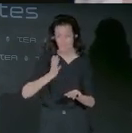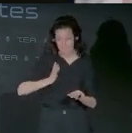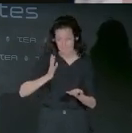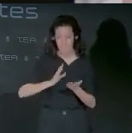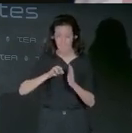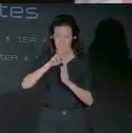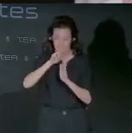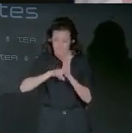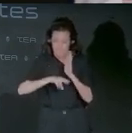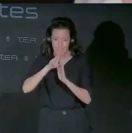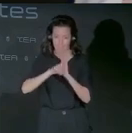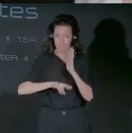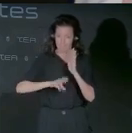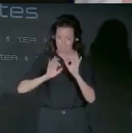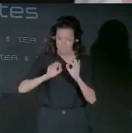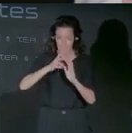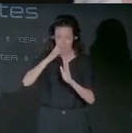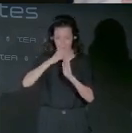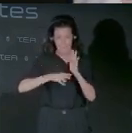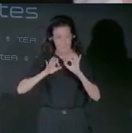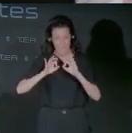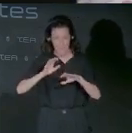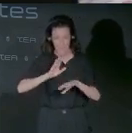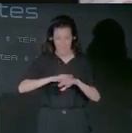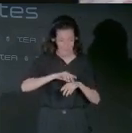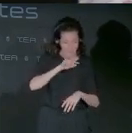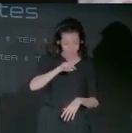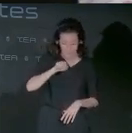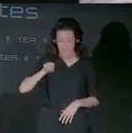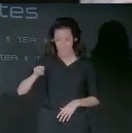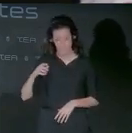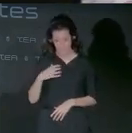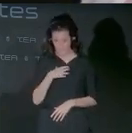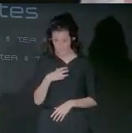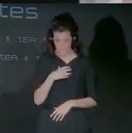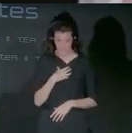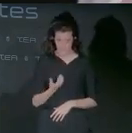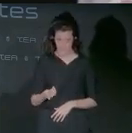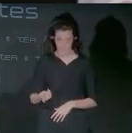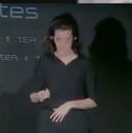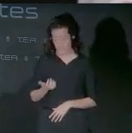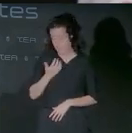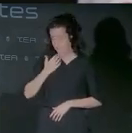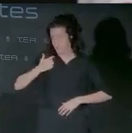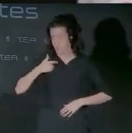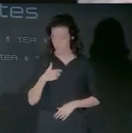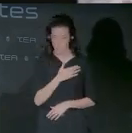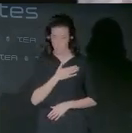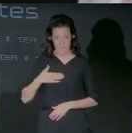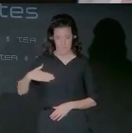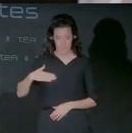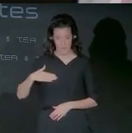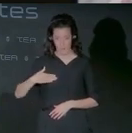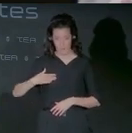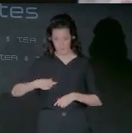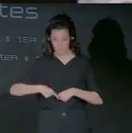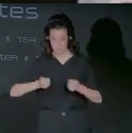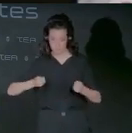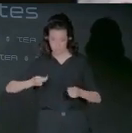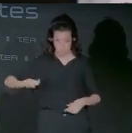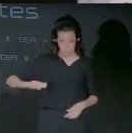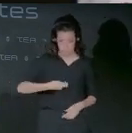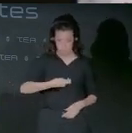were to stab Ivan, it wouldn't be the responsibility of this